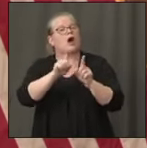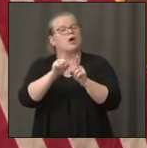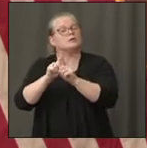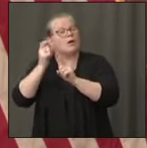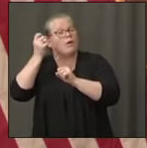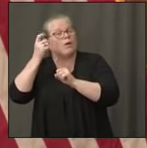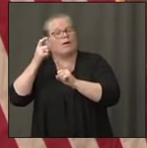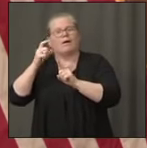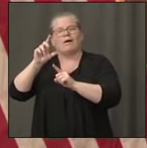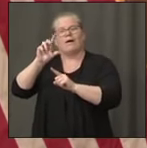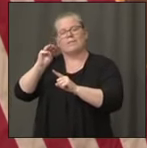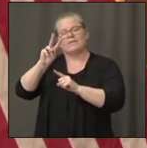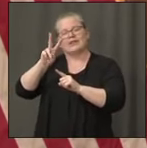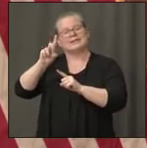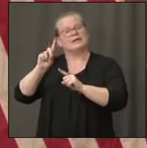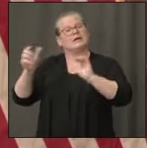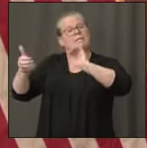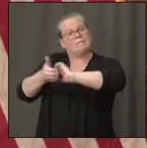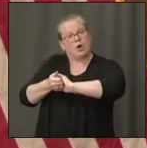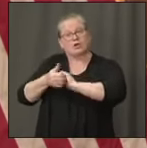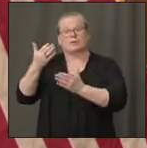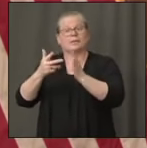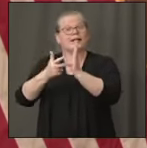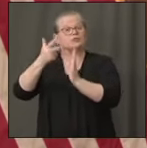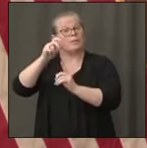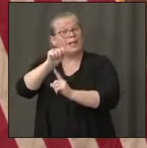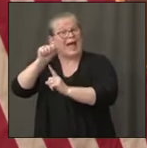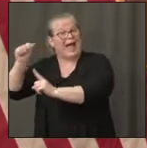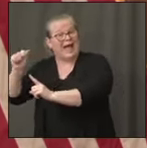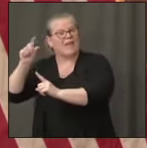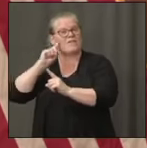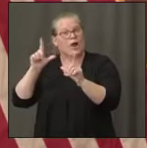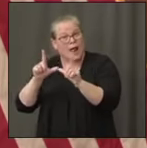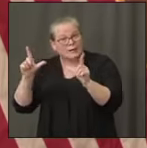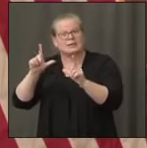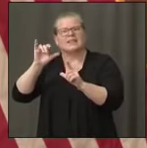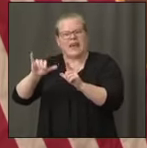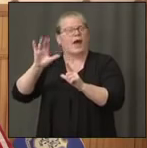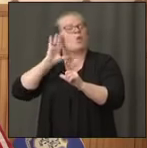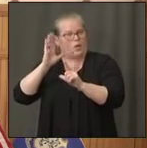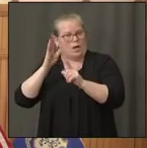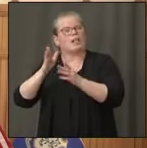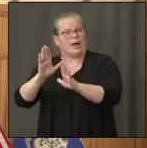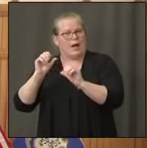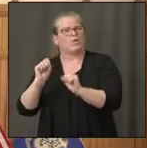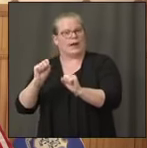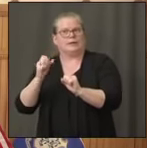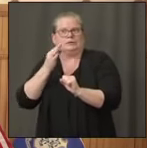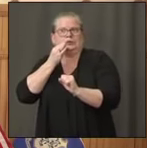Credit Unions, as well as AAA, are providing services as well. Thank you.